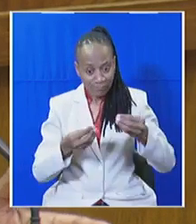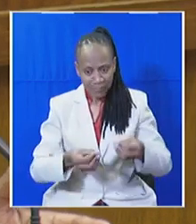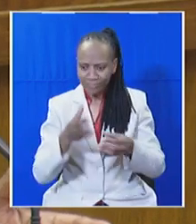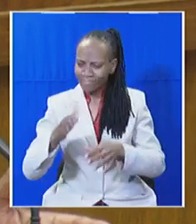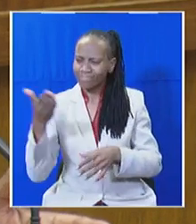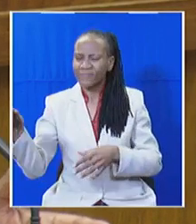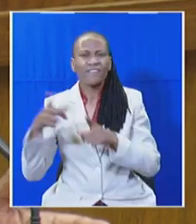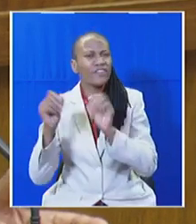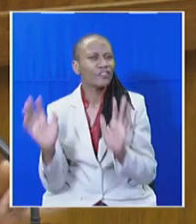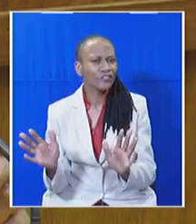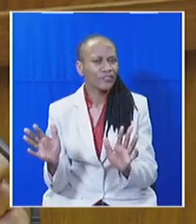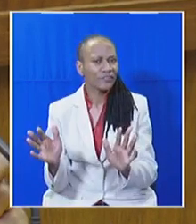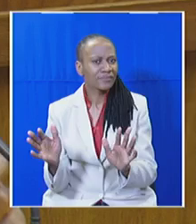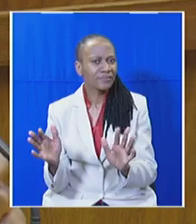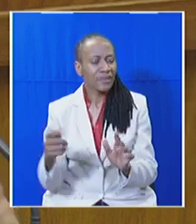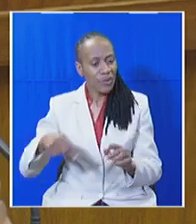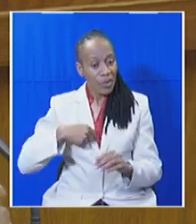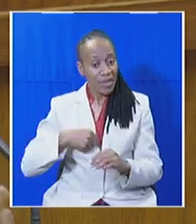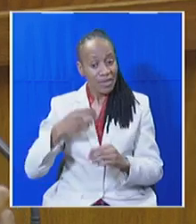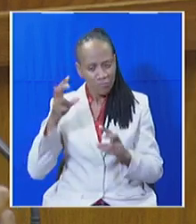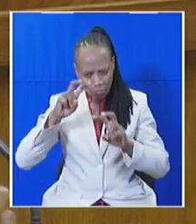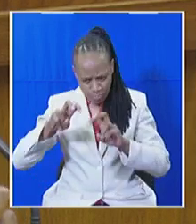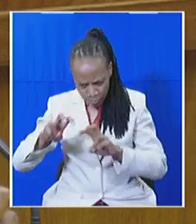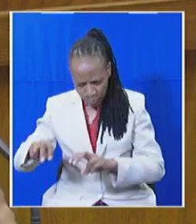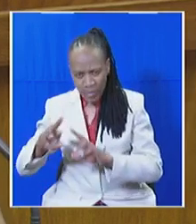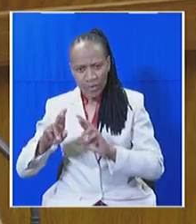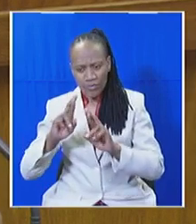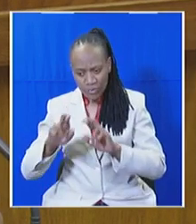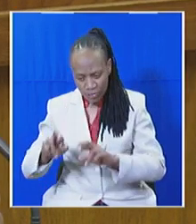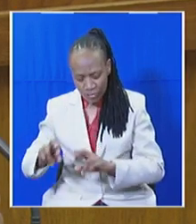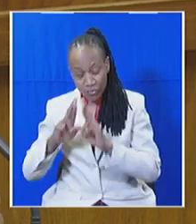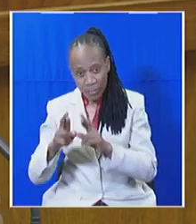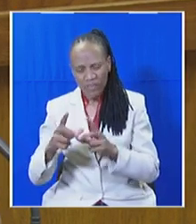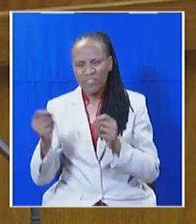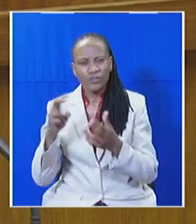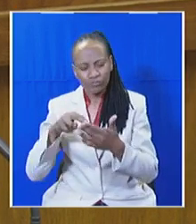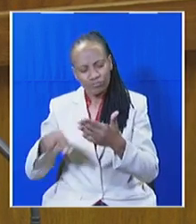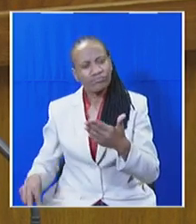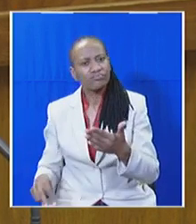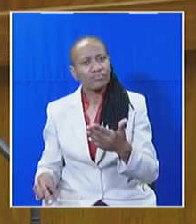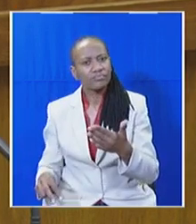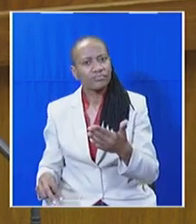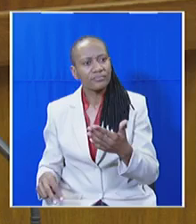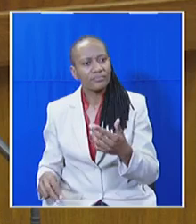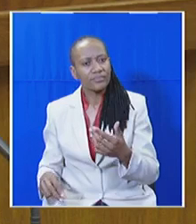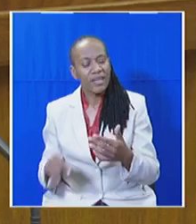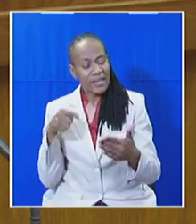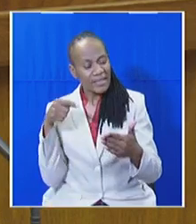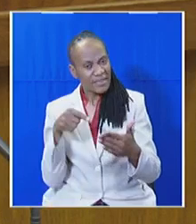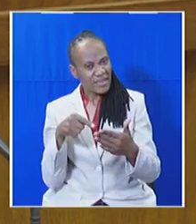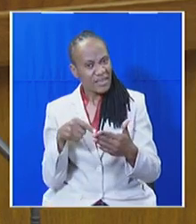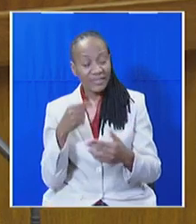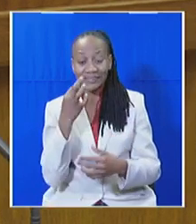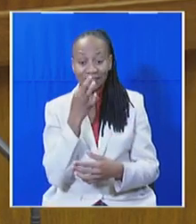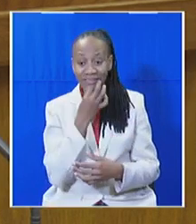do. It does not stop African leaders talking about what they want to